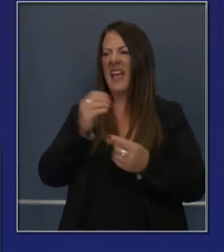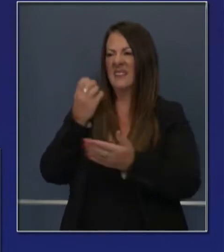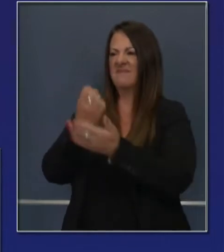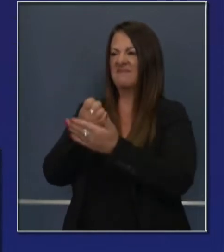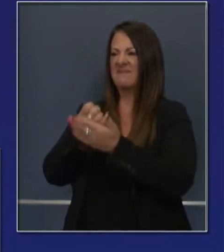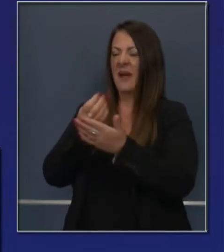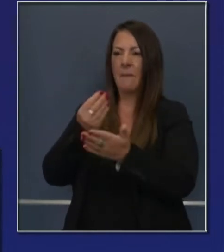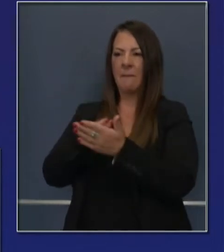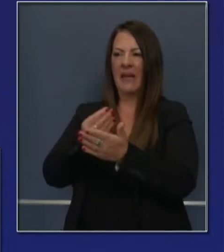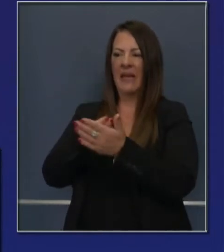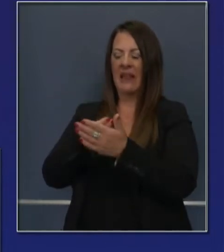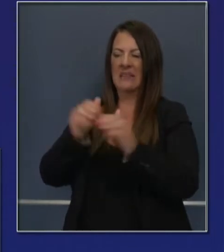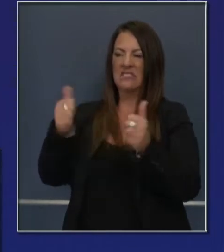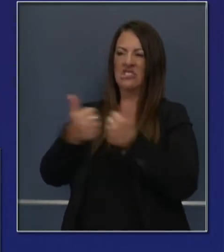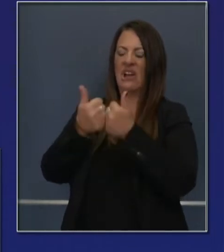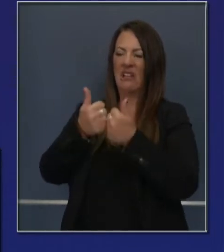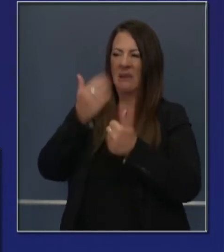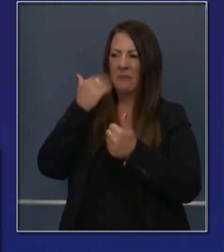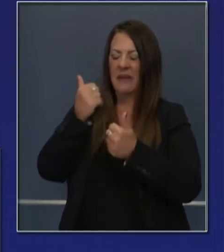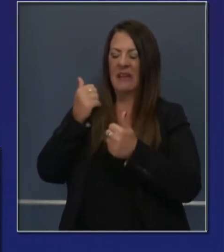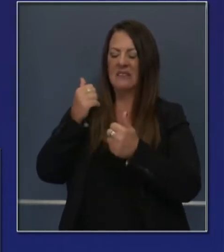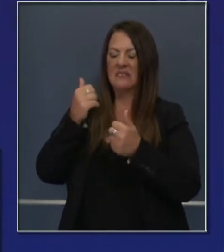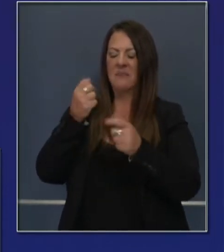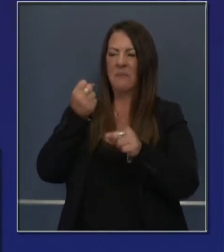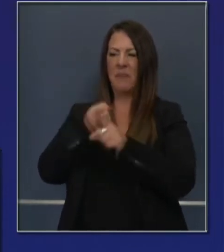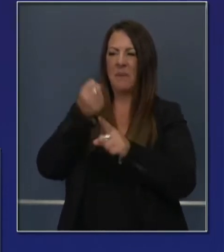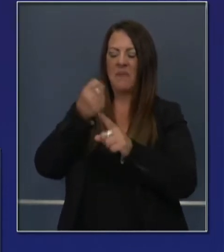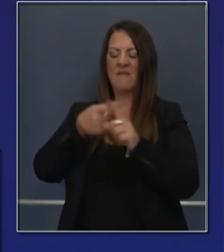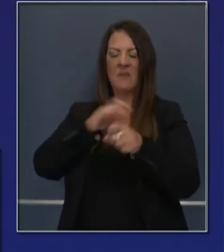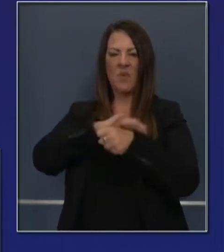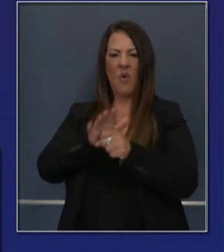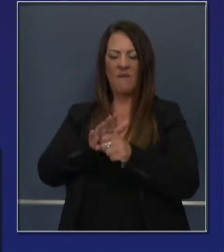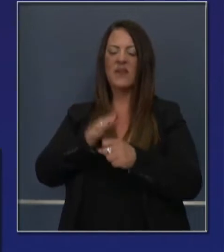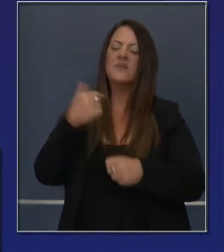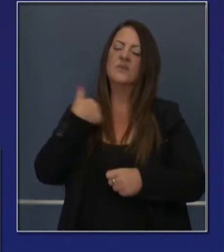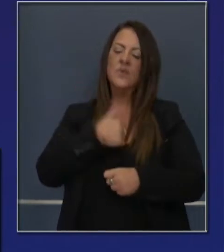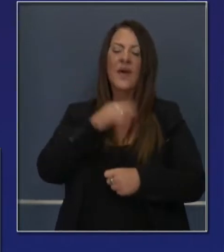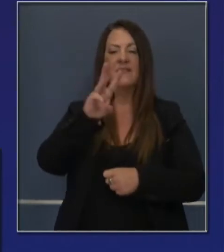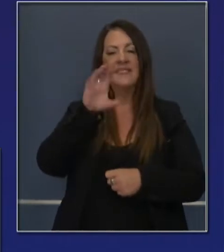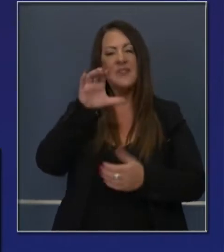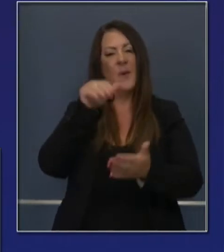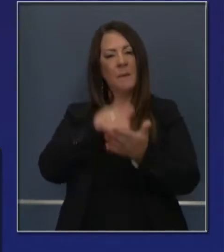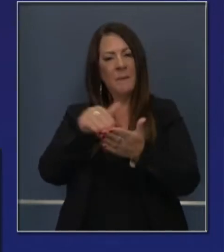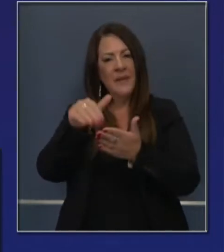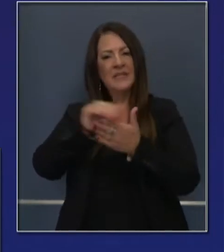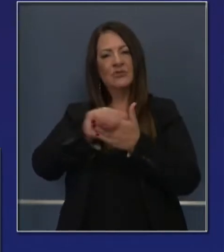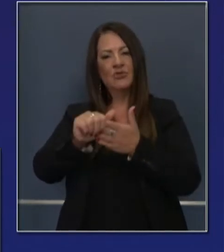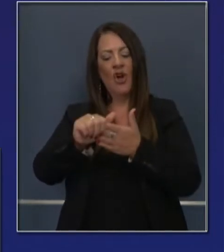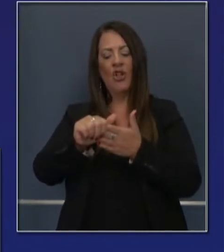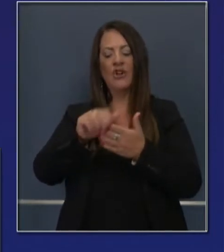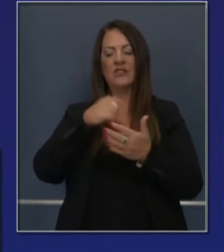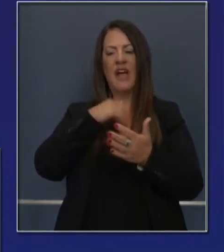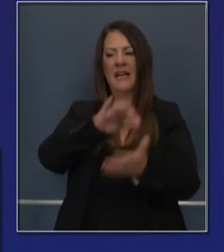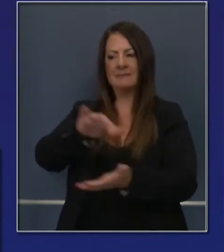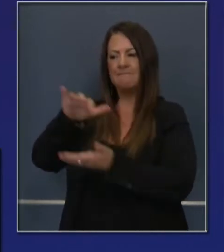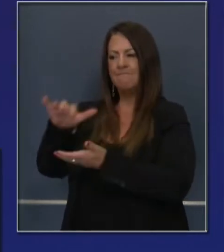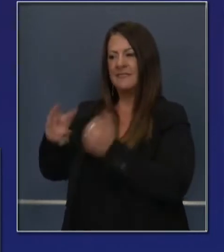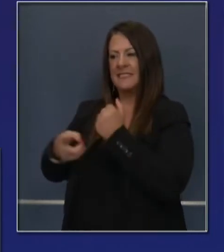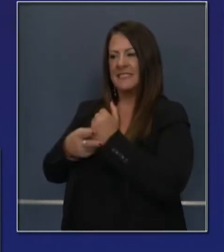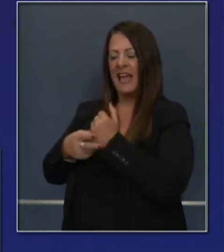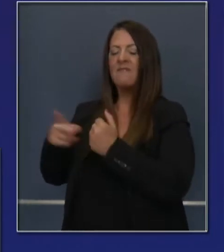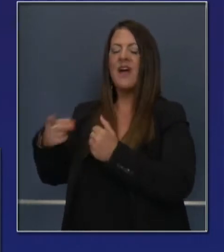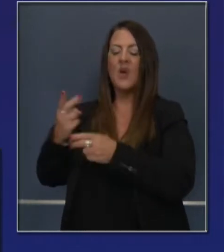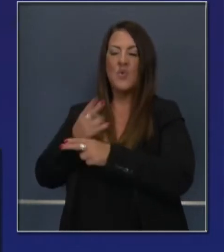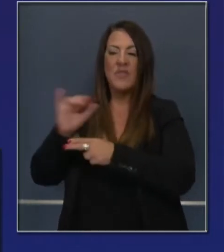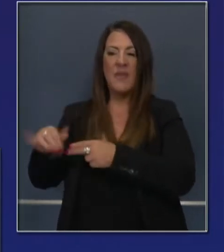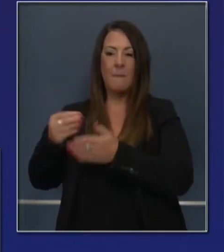challenges. It's self-evident that this has to be our top priority, and it is. So $600 million was set aside in the budget to purchase these